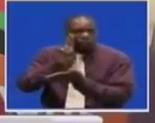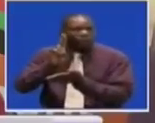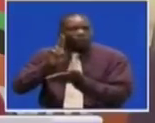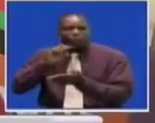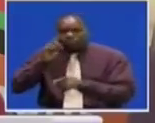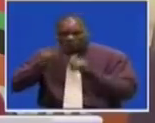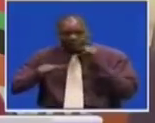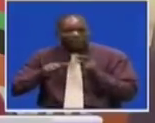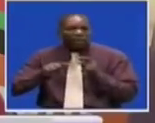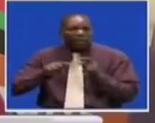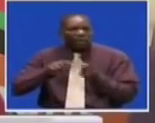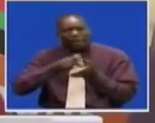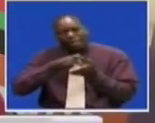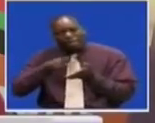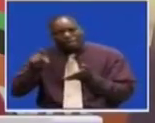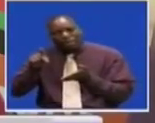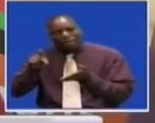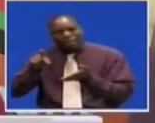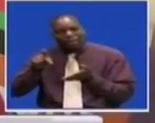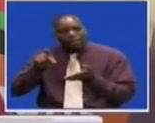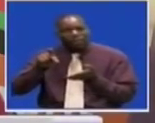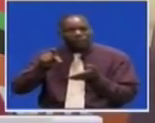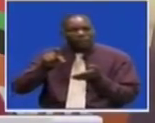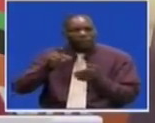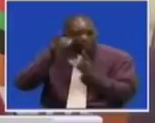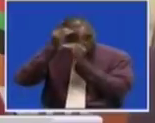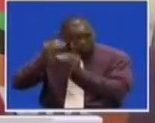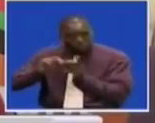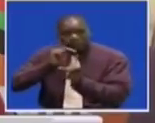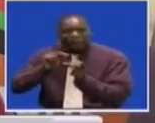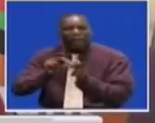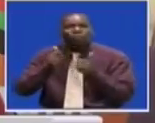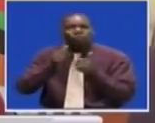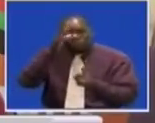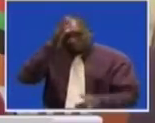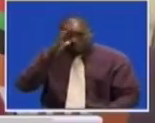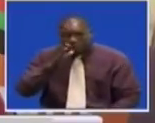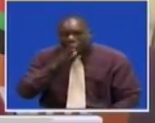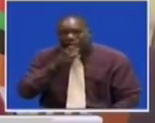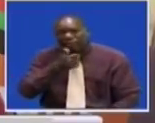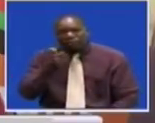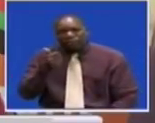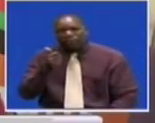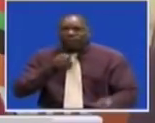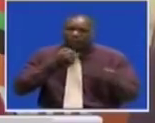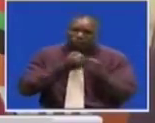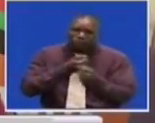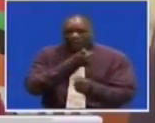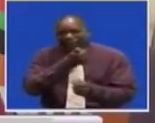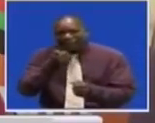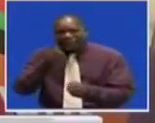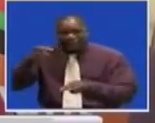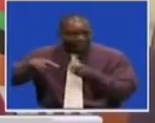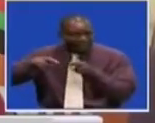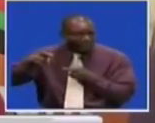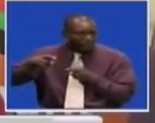So the decision, like any good parent, to support the other university was born out of